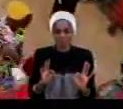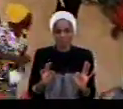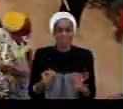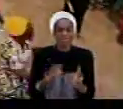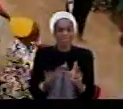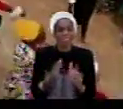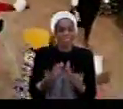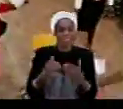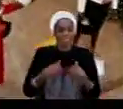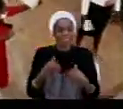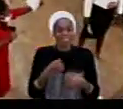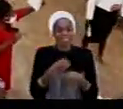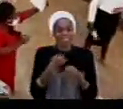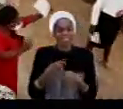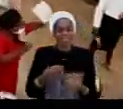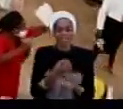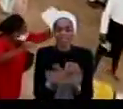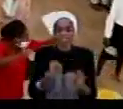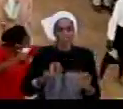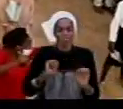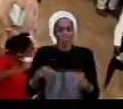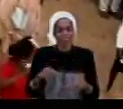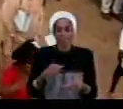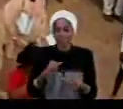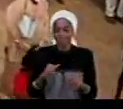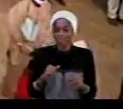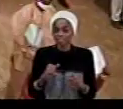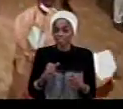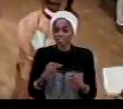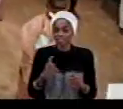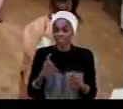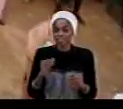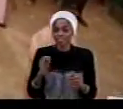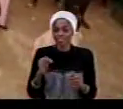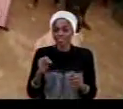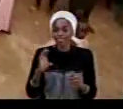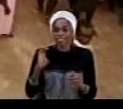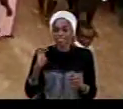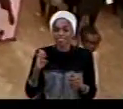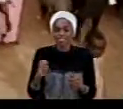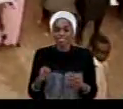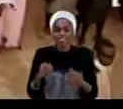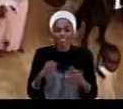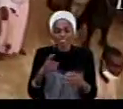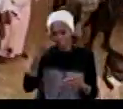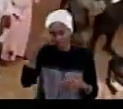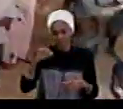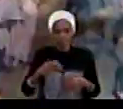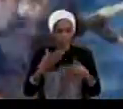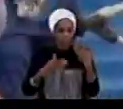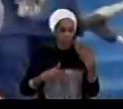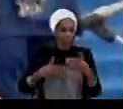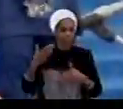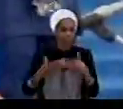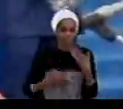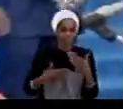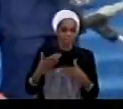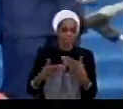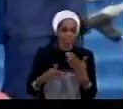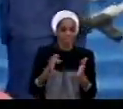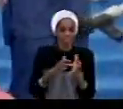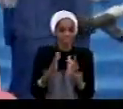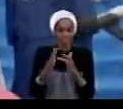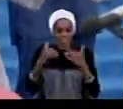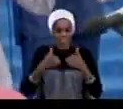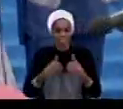joy. Jesus has made me. I can see you dance for joy. Say Jesus has made me whole. Now I can dance for